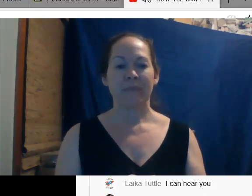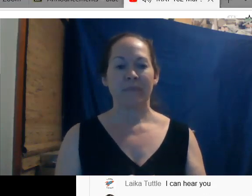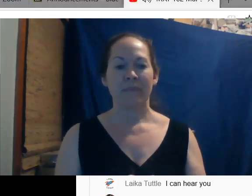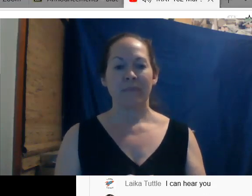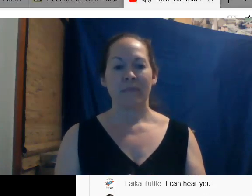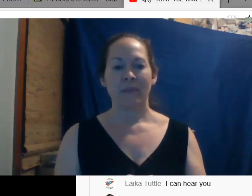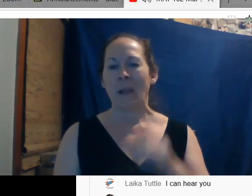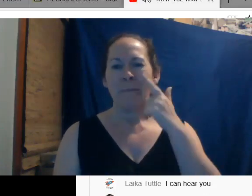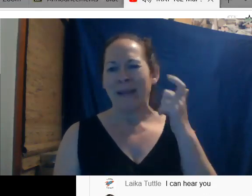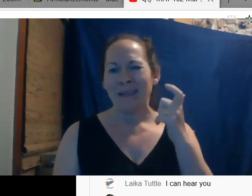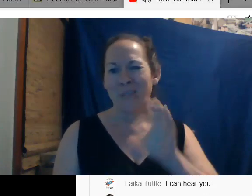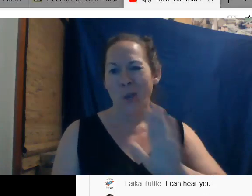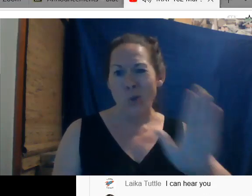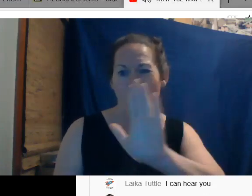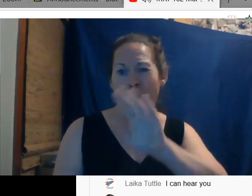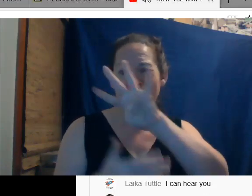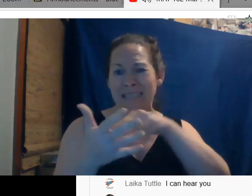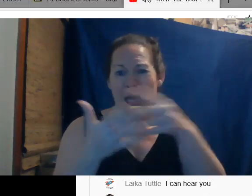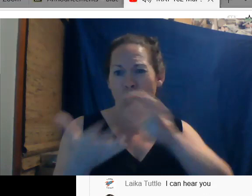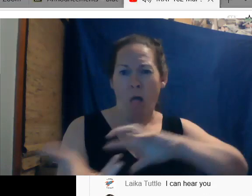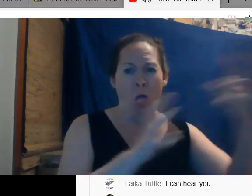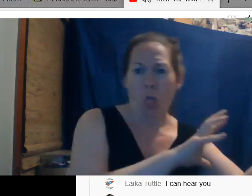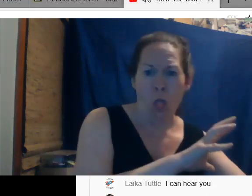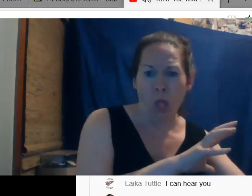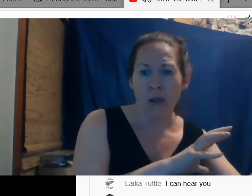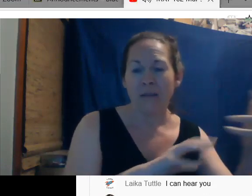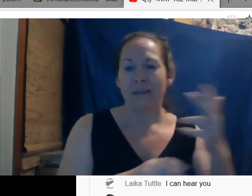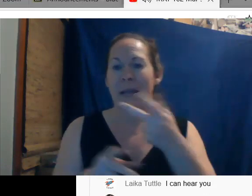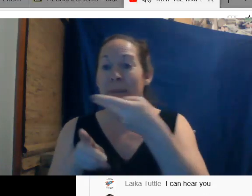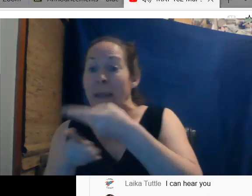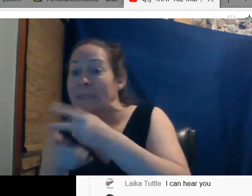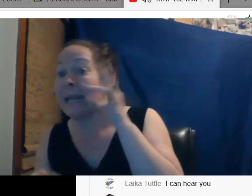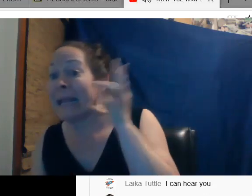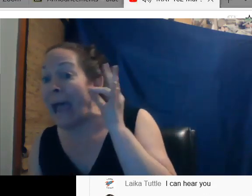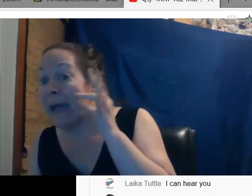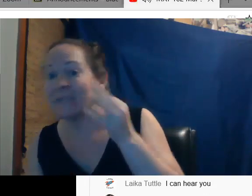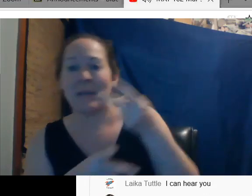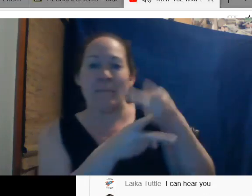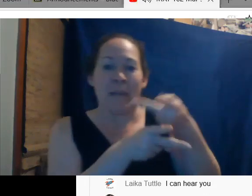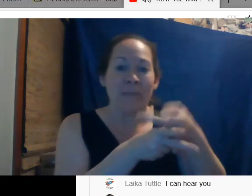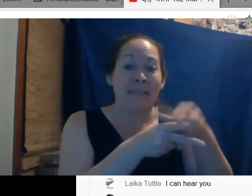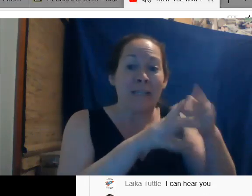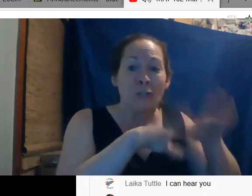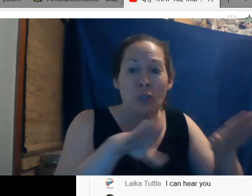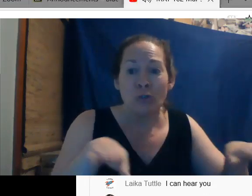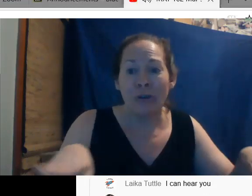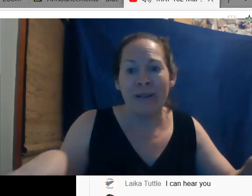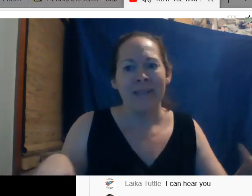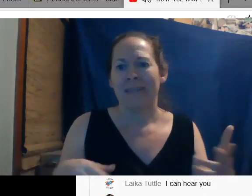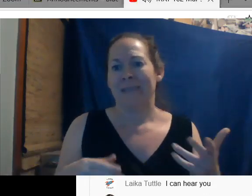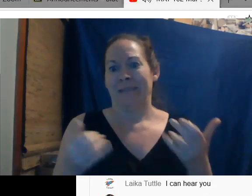schedules have changed, right? People's watching cats, watching children are different than what they were